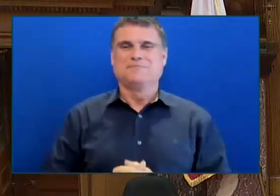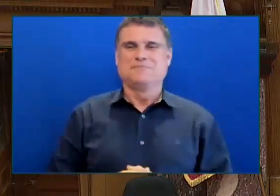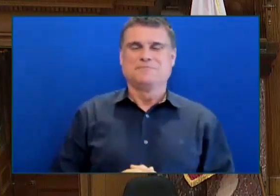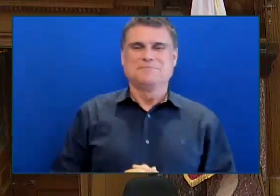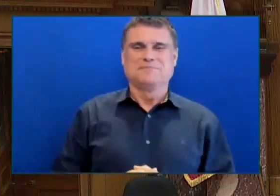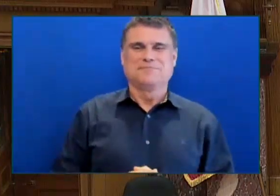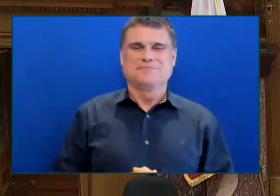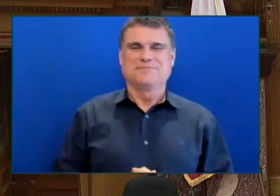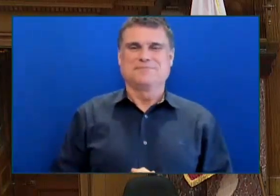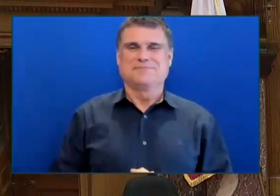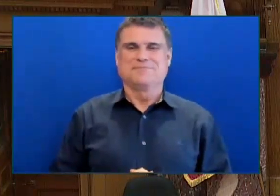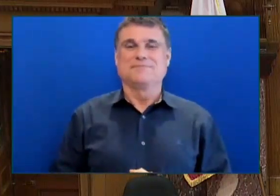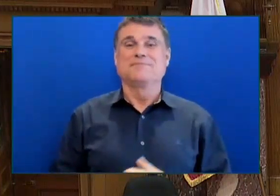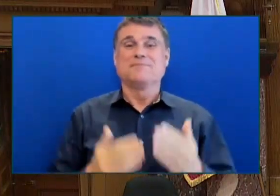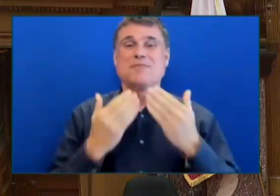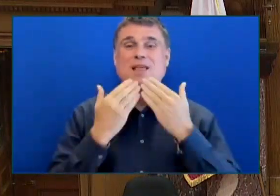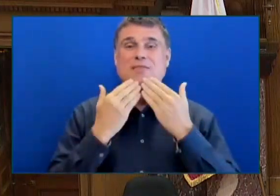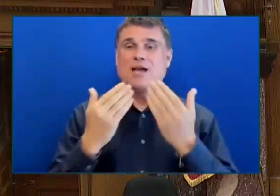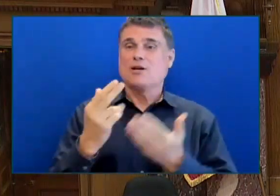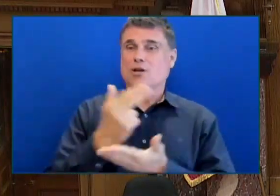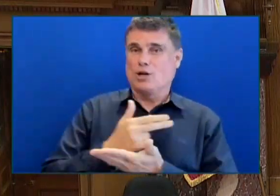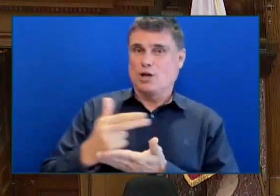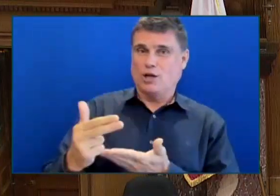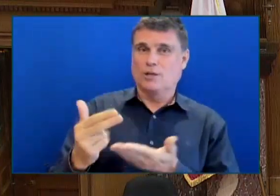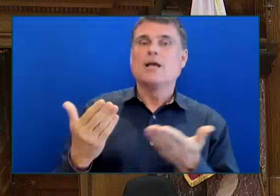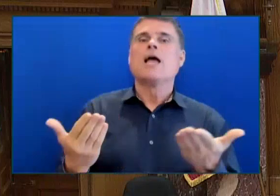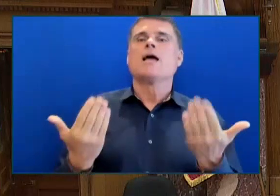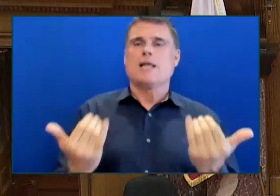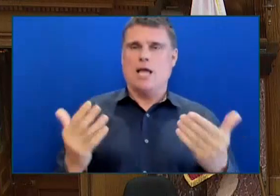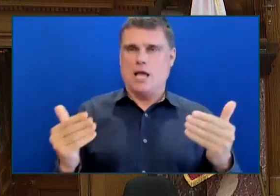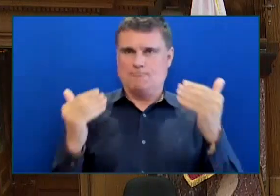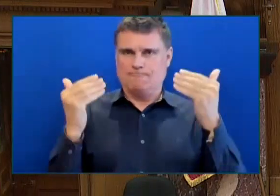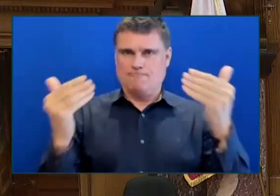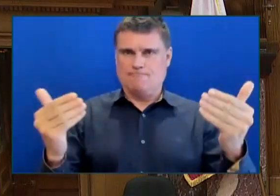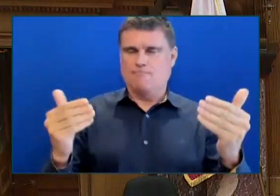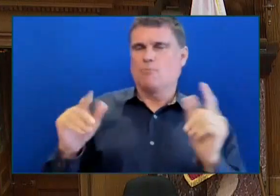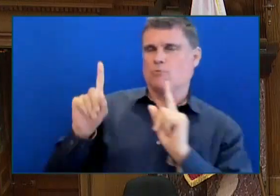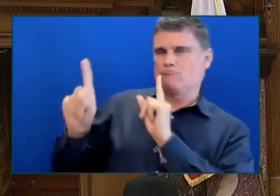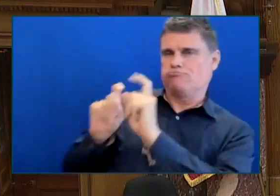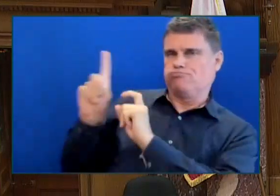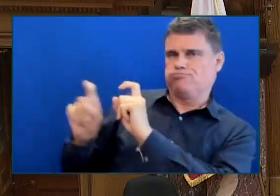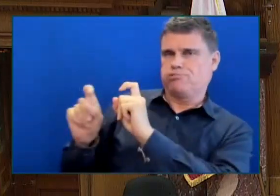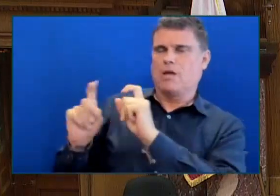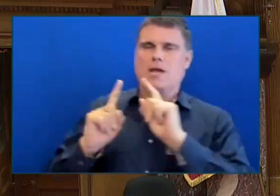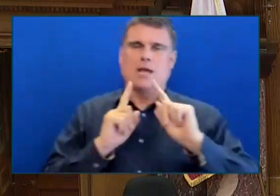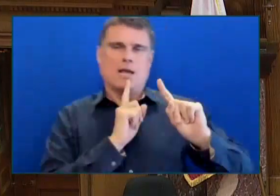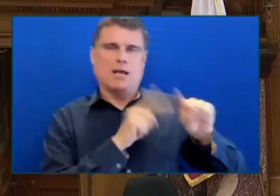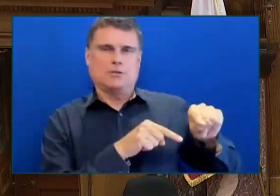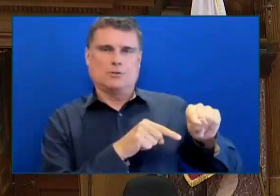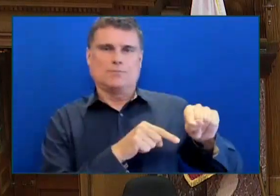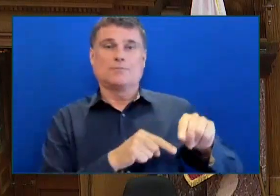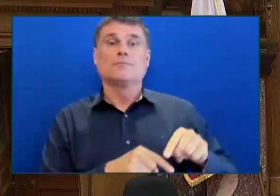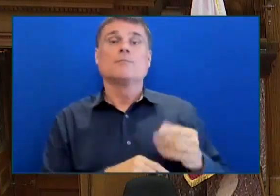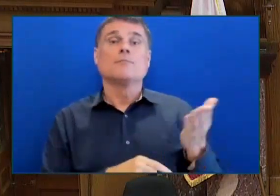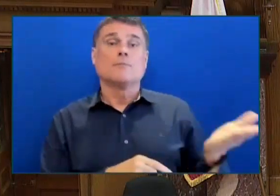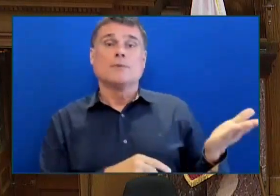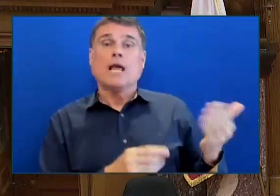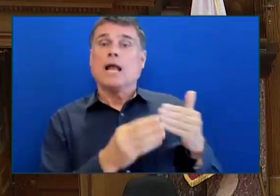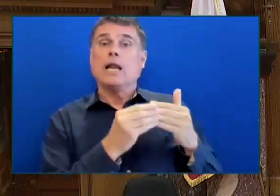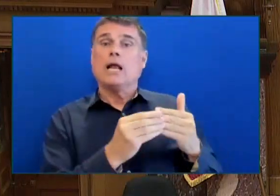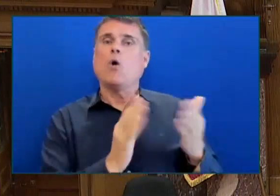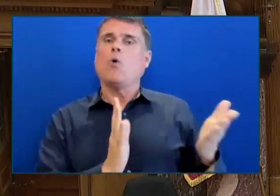Oral questions by members. Leader of the Official Opposition. Thank you, Mr. Speaker. Mr. Speaker, another day and